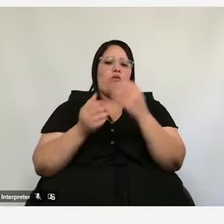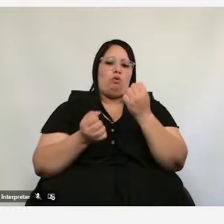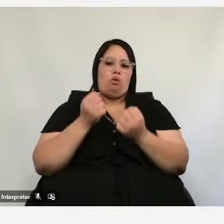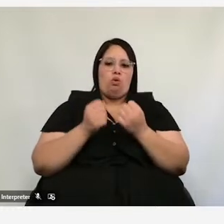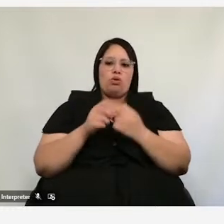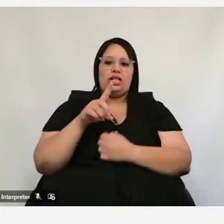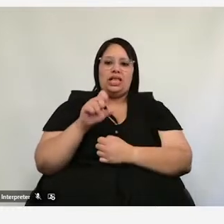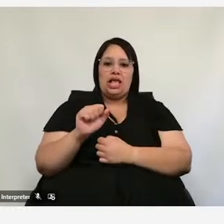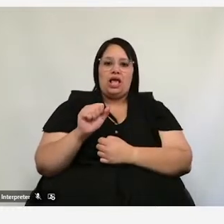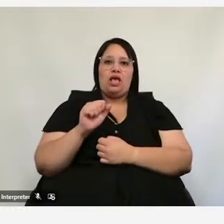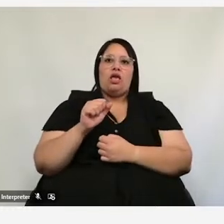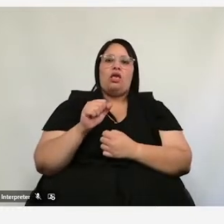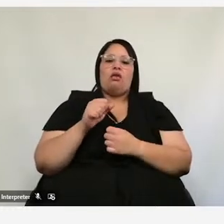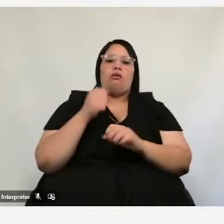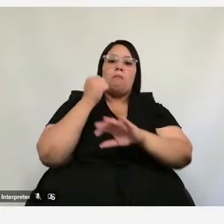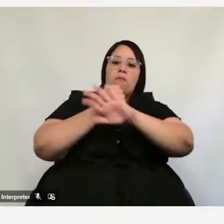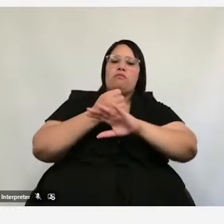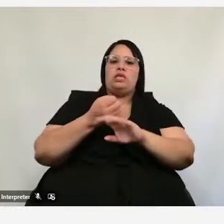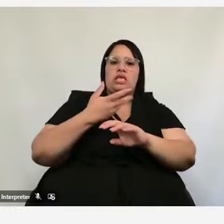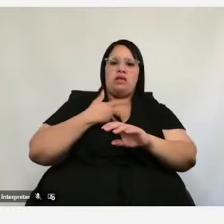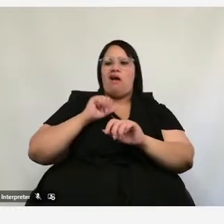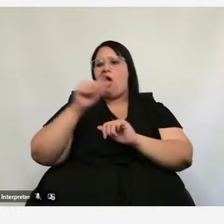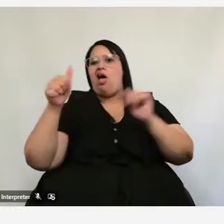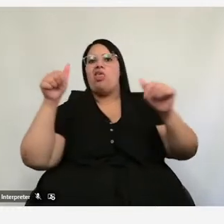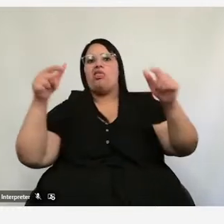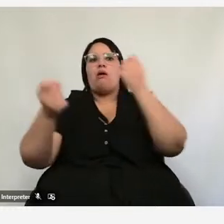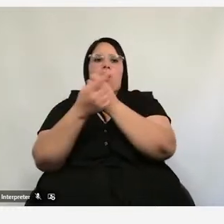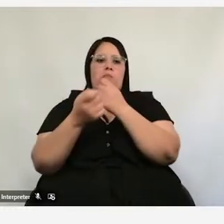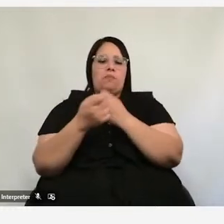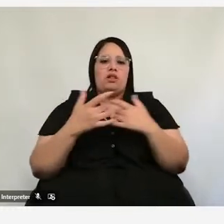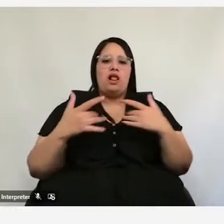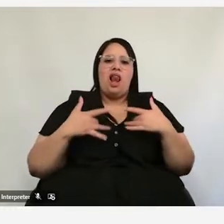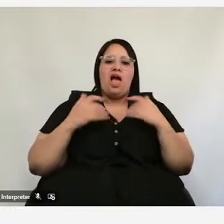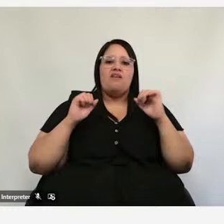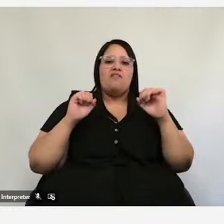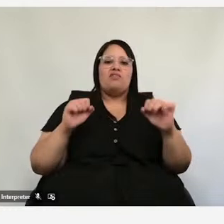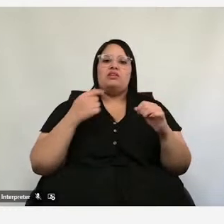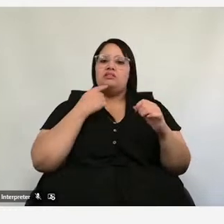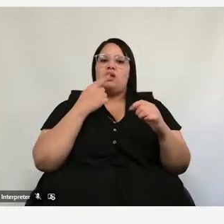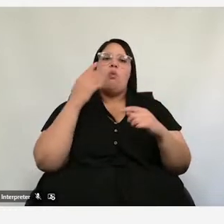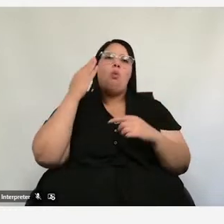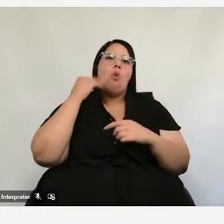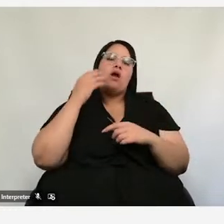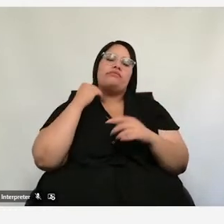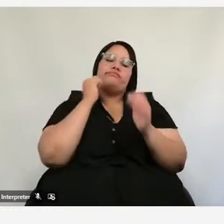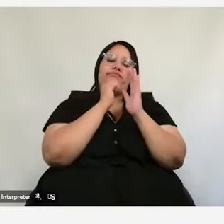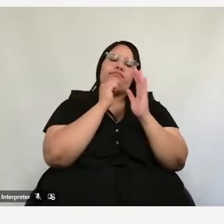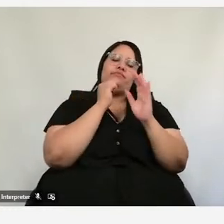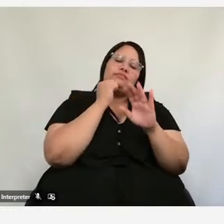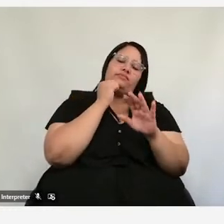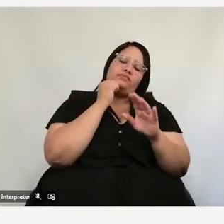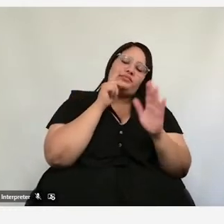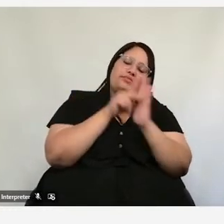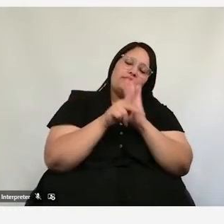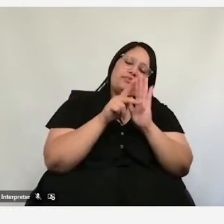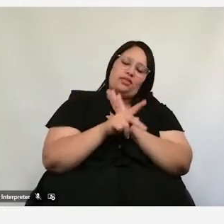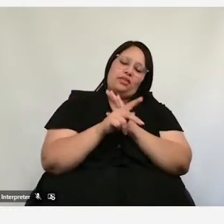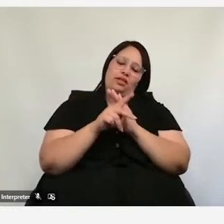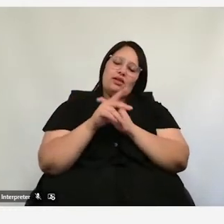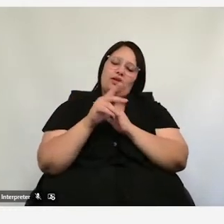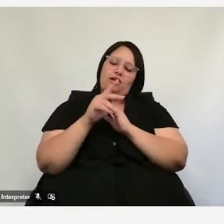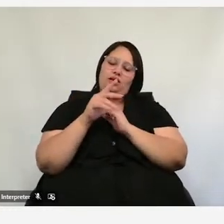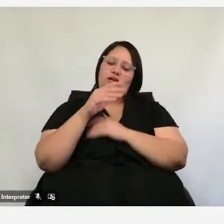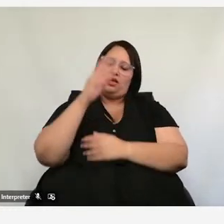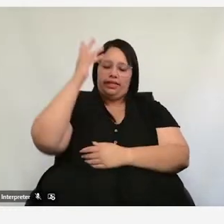betrayal extend beyond our borders. Their reckless lies about white genocide to Donald Trump